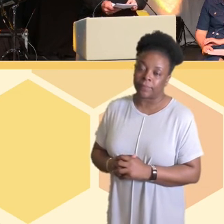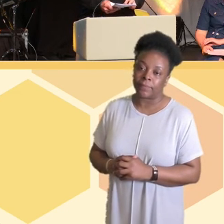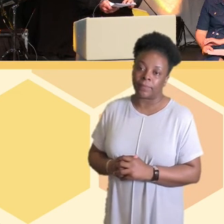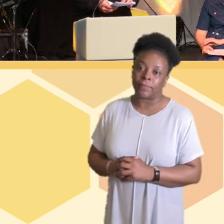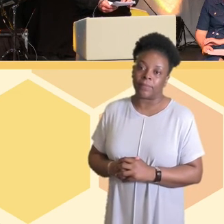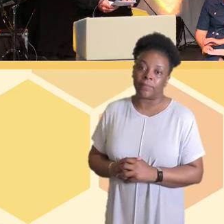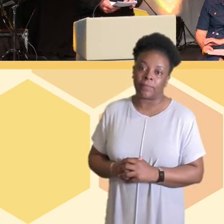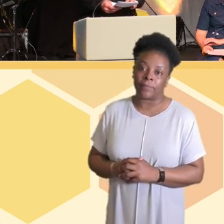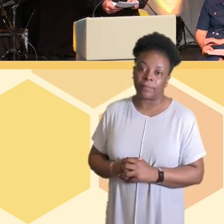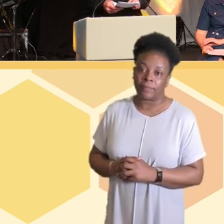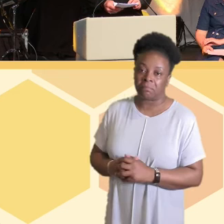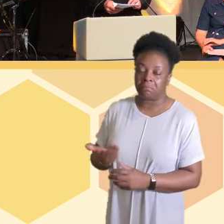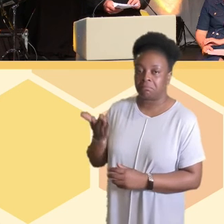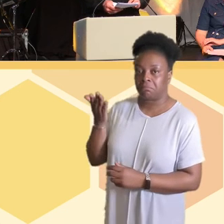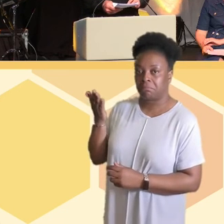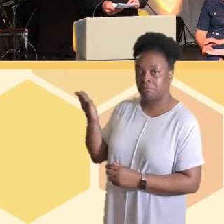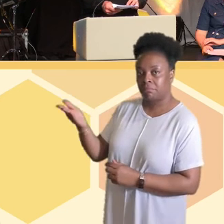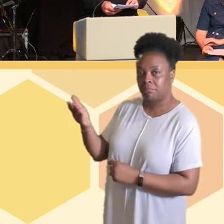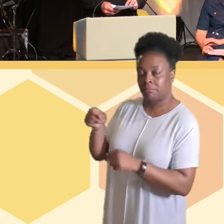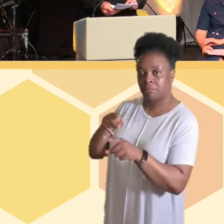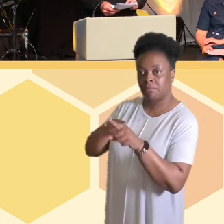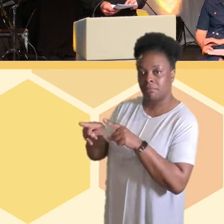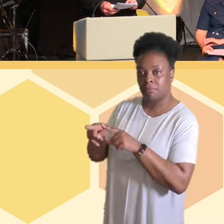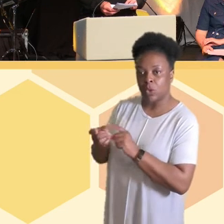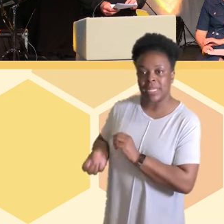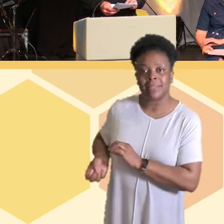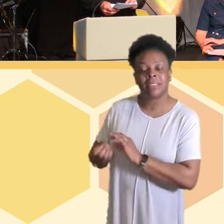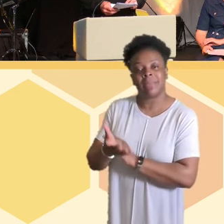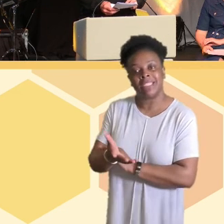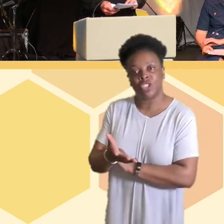Most of the expenditure is the allocation to associations.